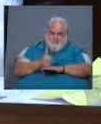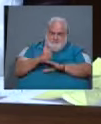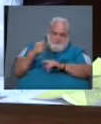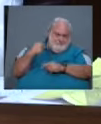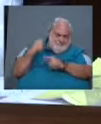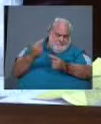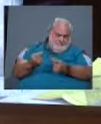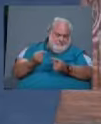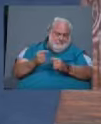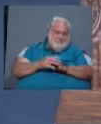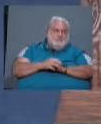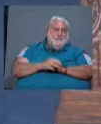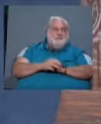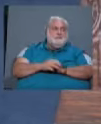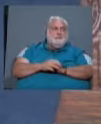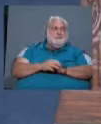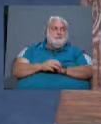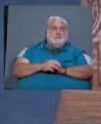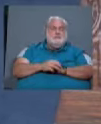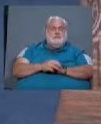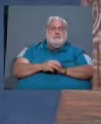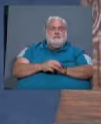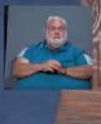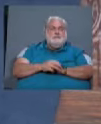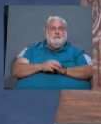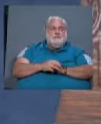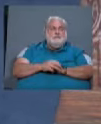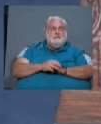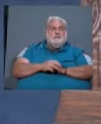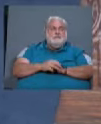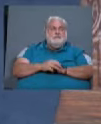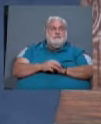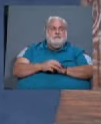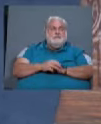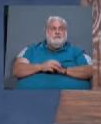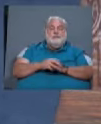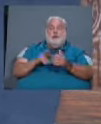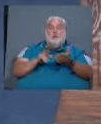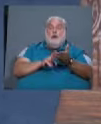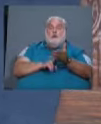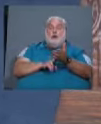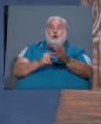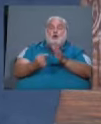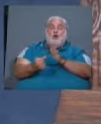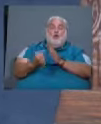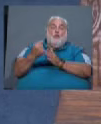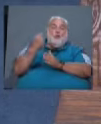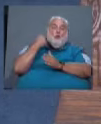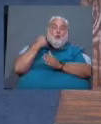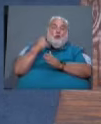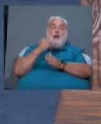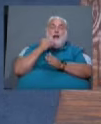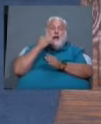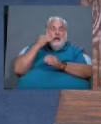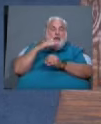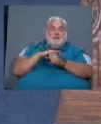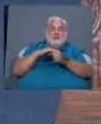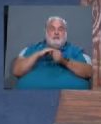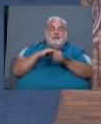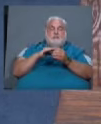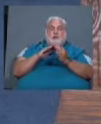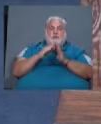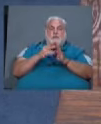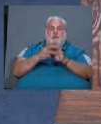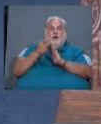city or an official notification list? The registration goes through housing and neighborhood programs,